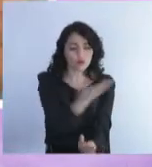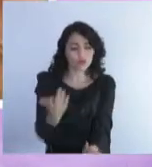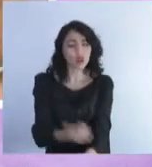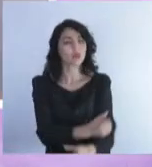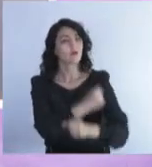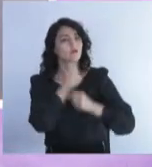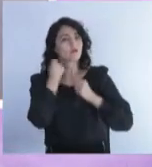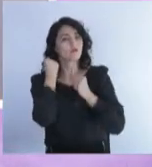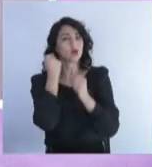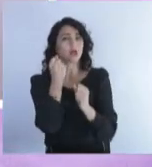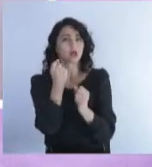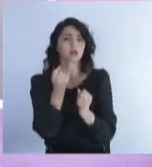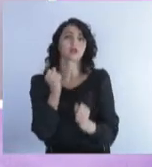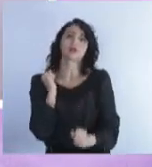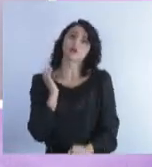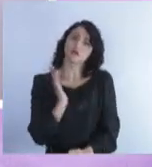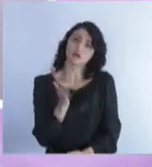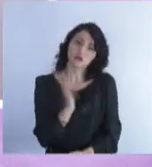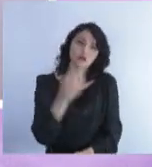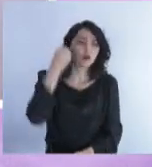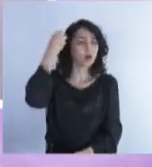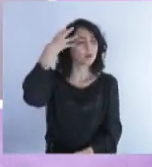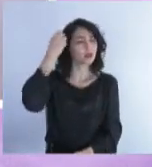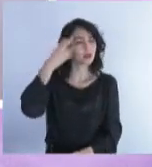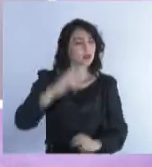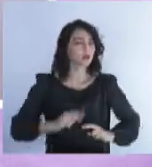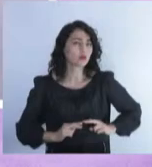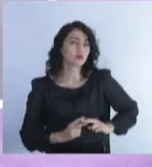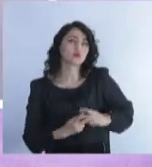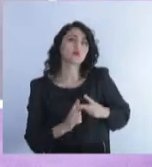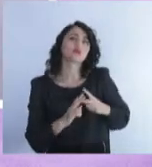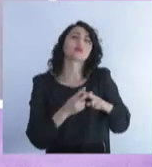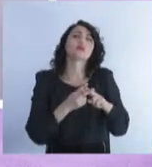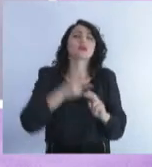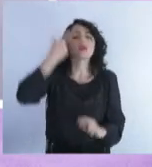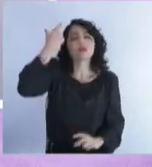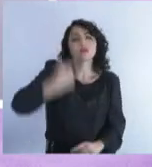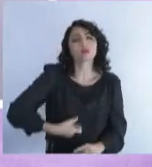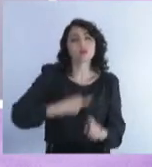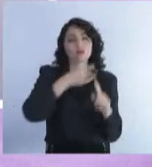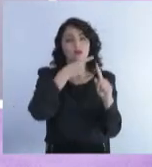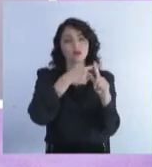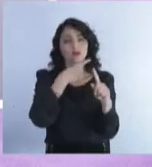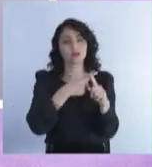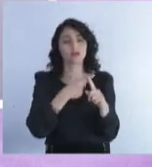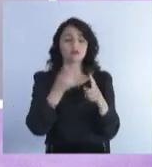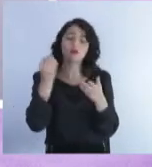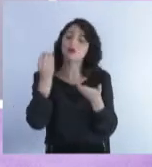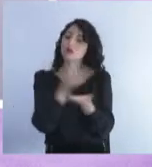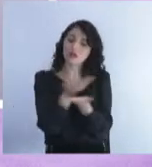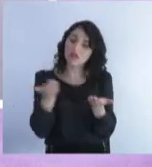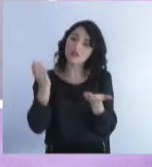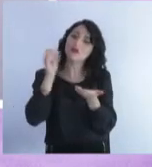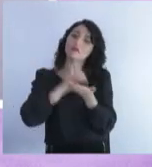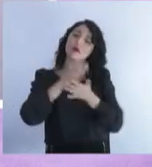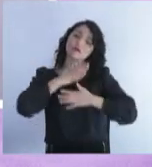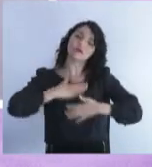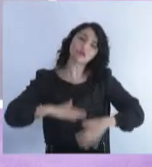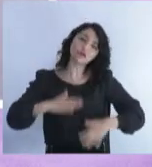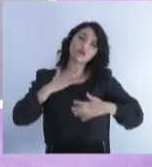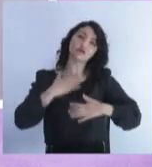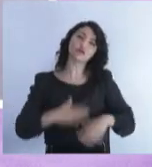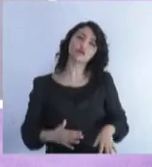build stronger strengths in how to be a positive person, how to be a calmer person, how to